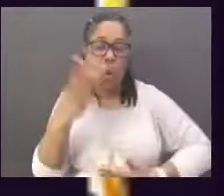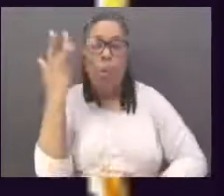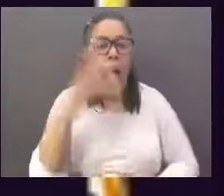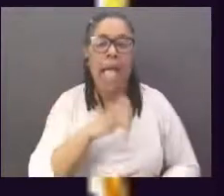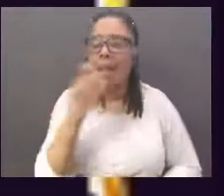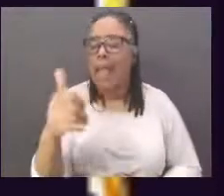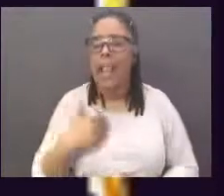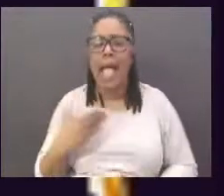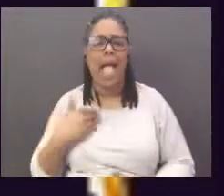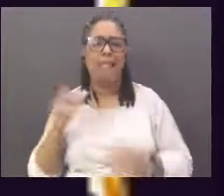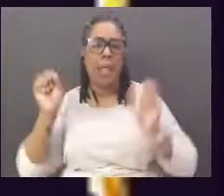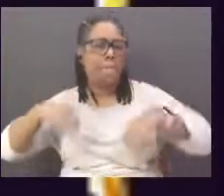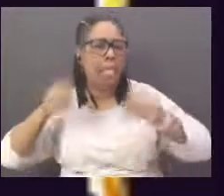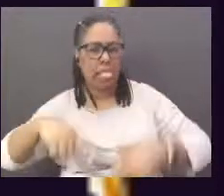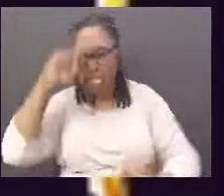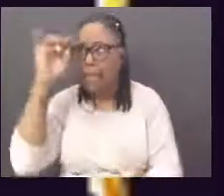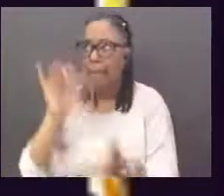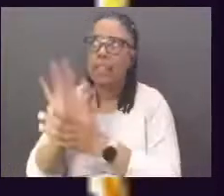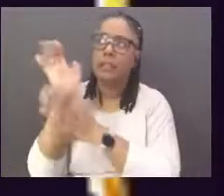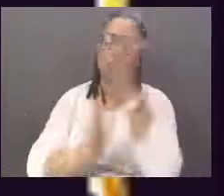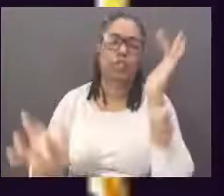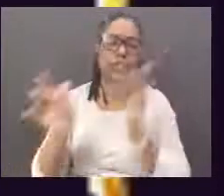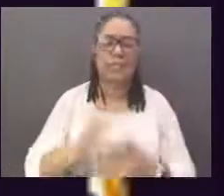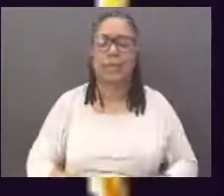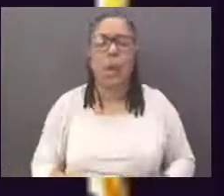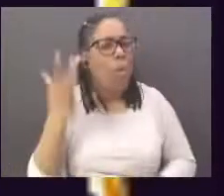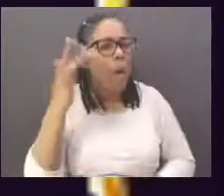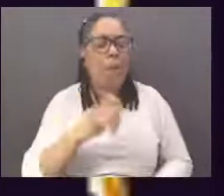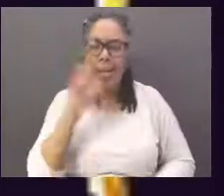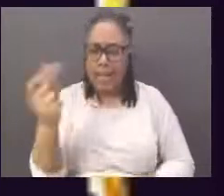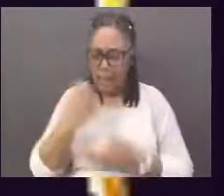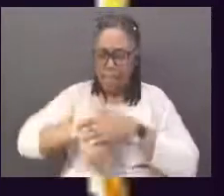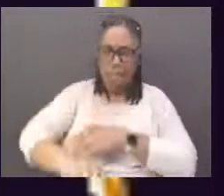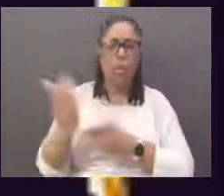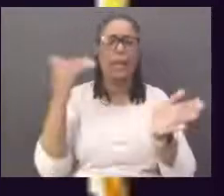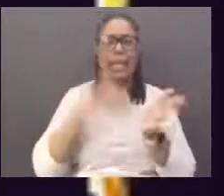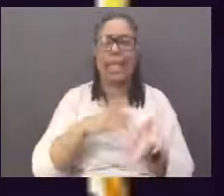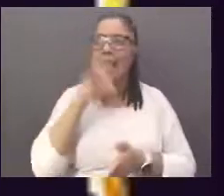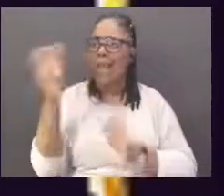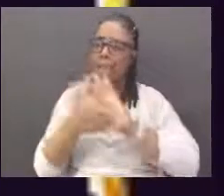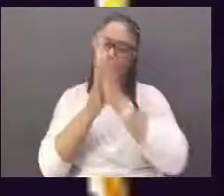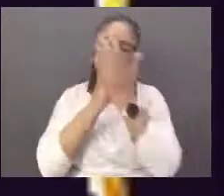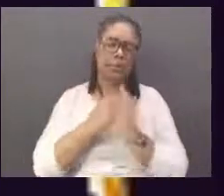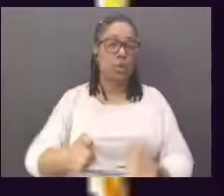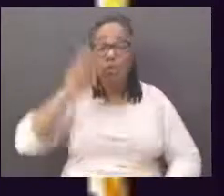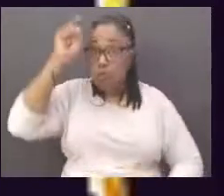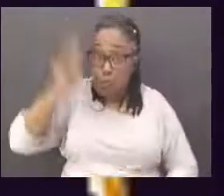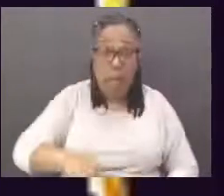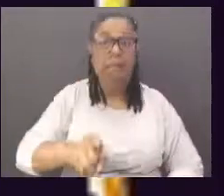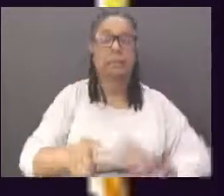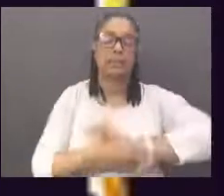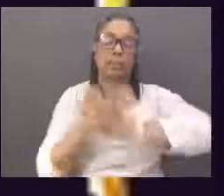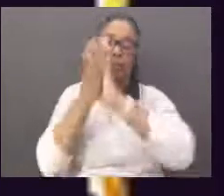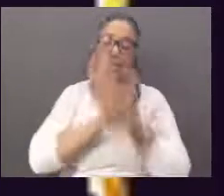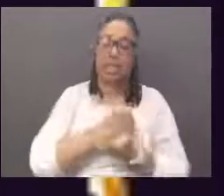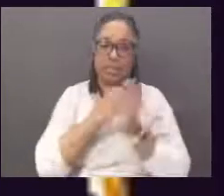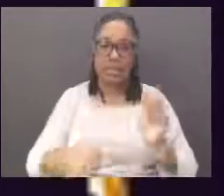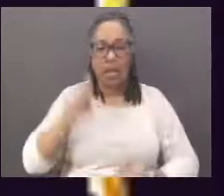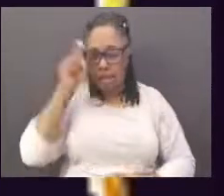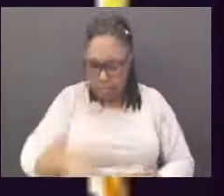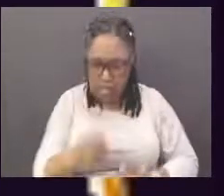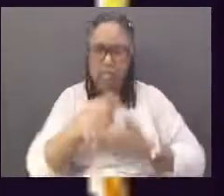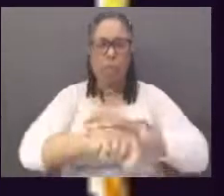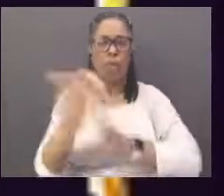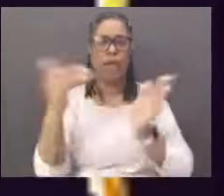to believe in Jesus. Why? Because they were not born again. You must be. You have to be born again.